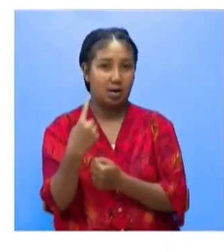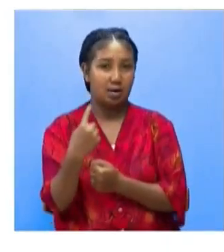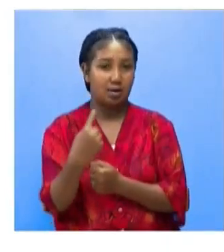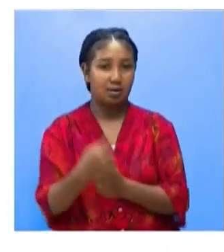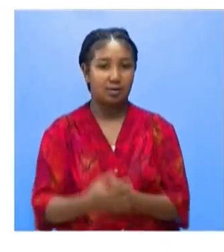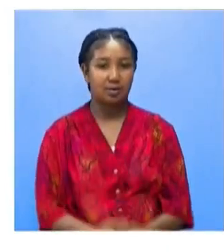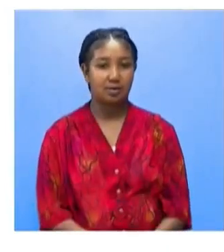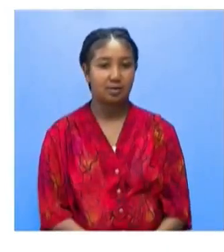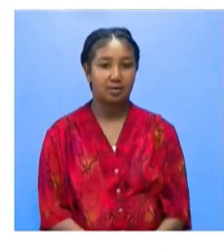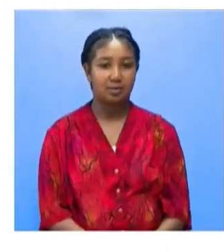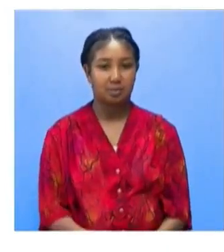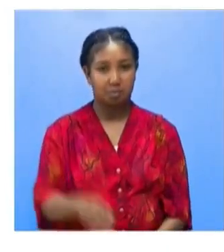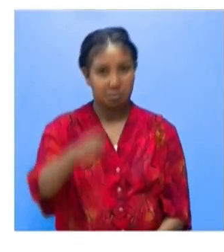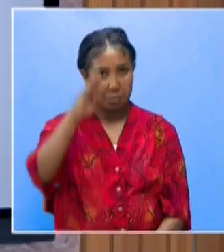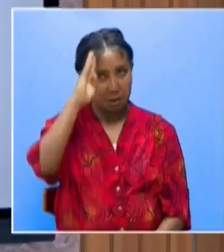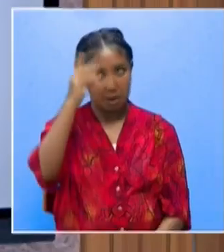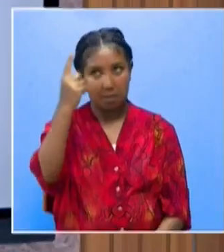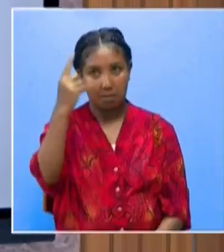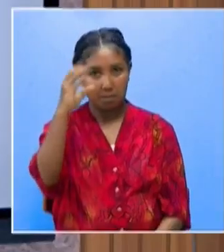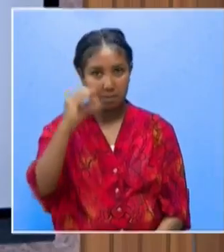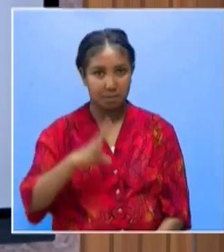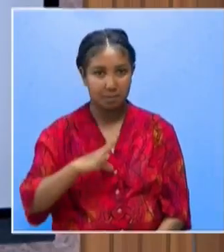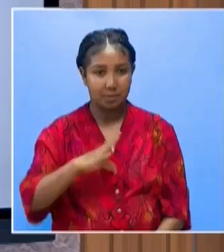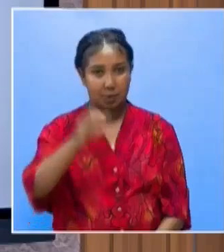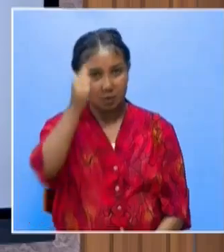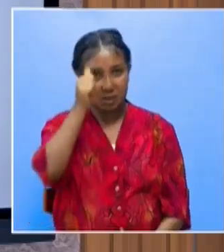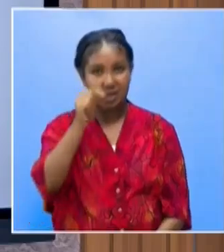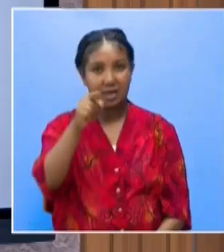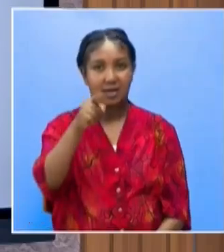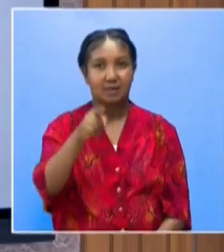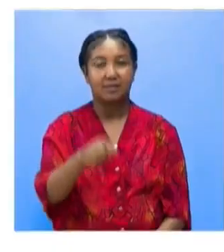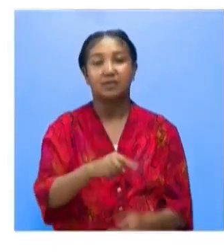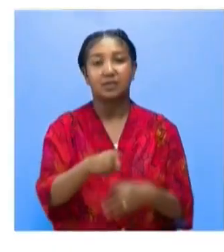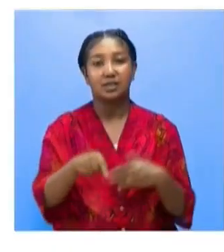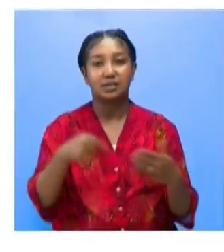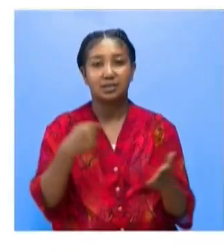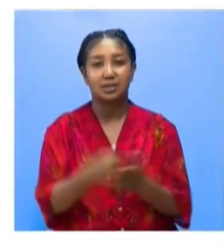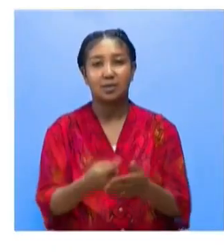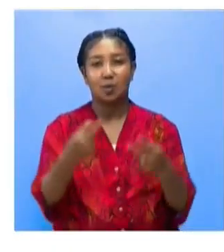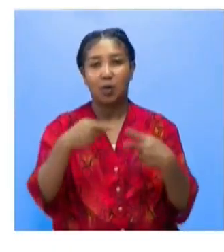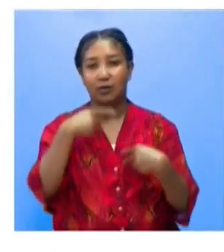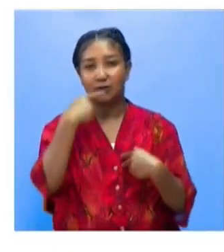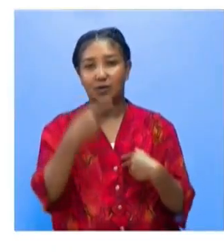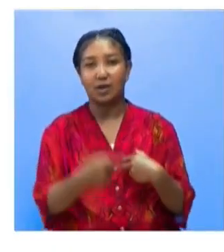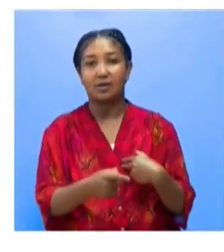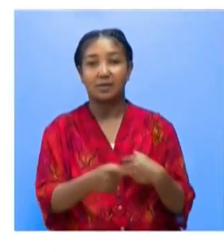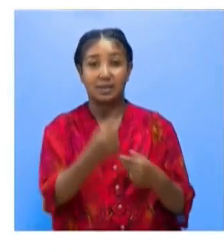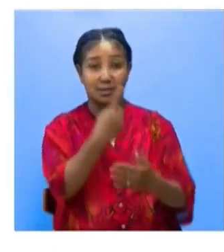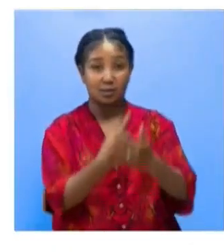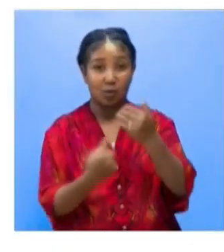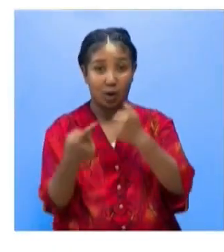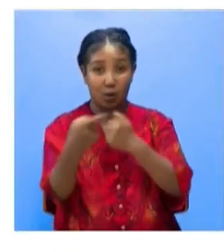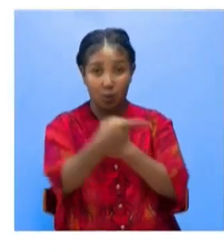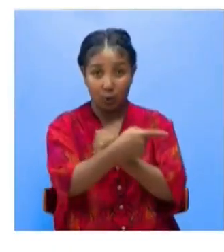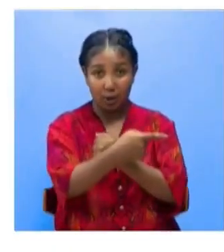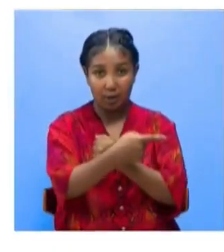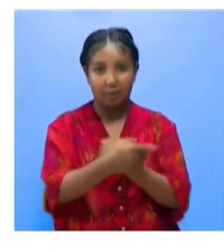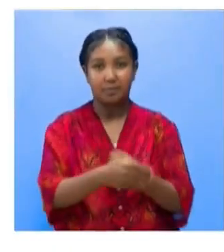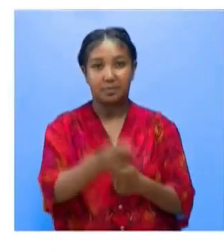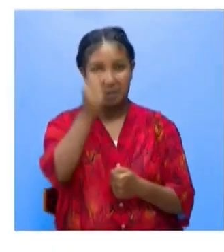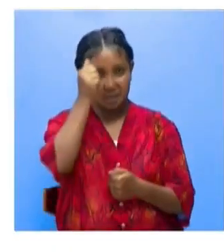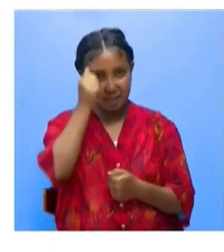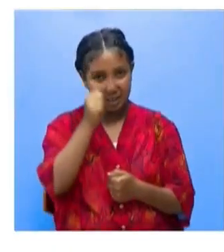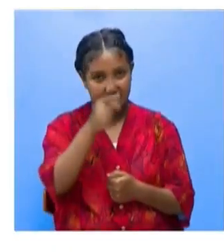Nice. So, he. So we have to say here, If it is singular,